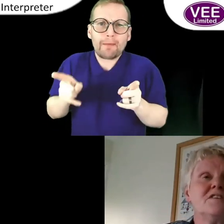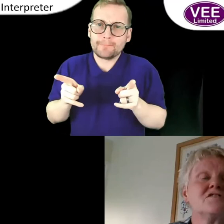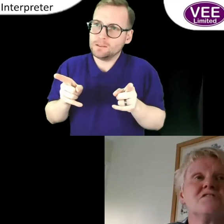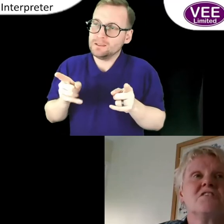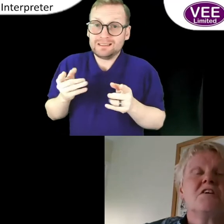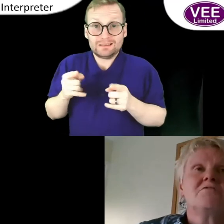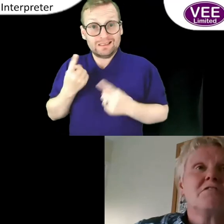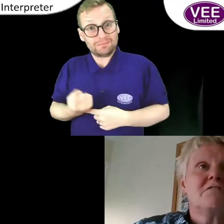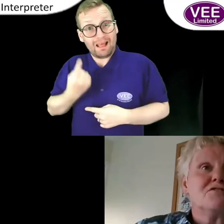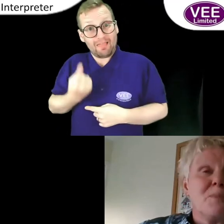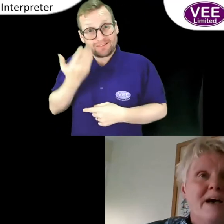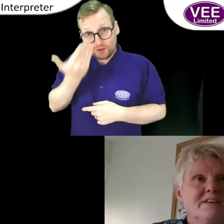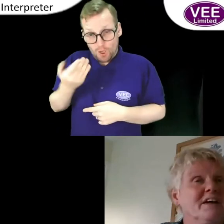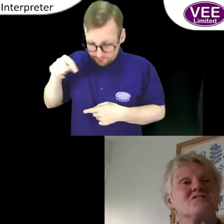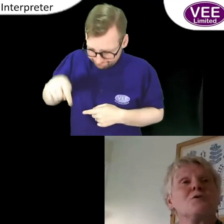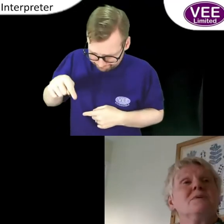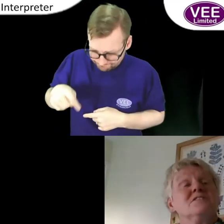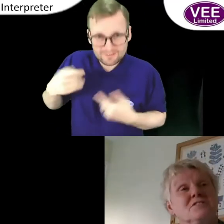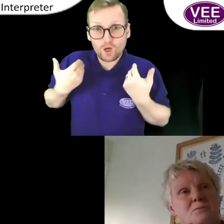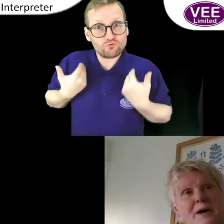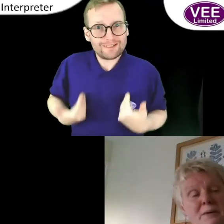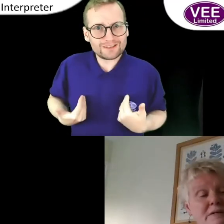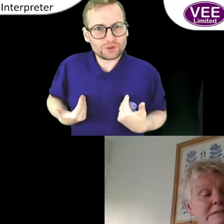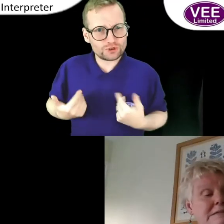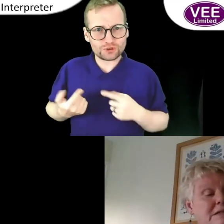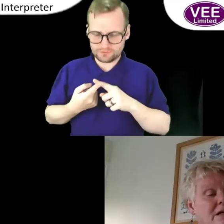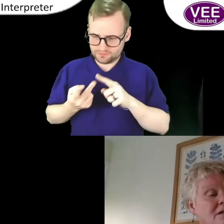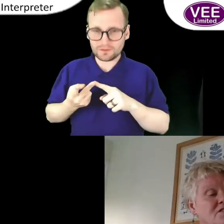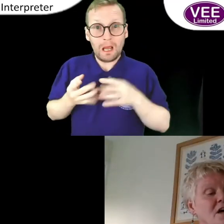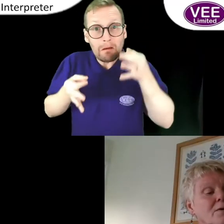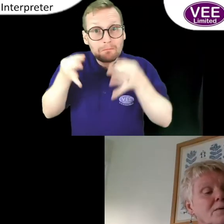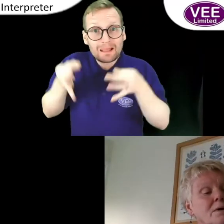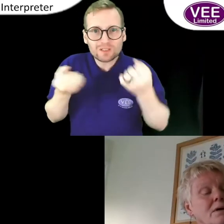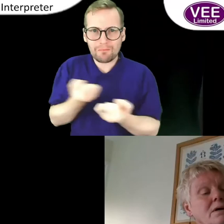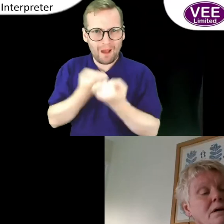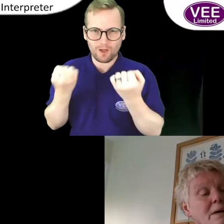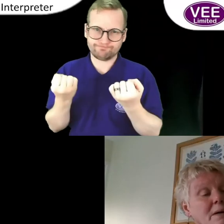them. He's not a rich man, he has no political power. And so